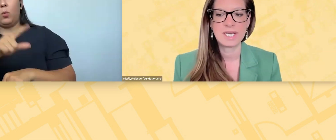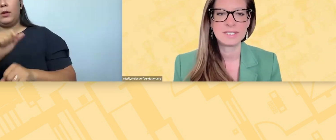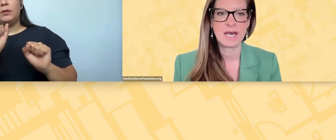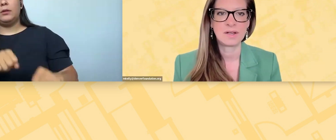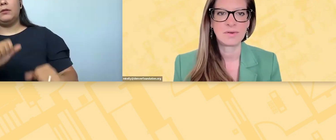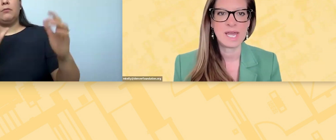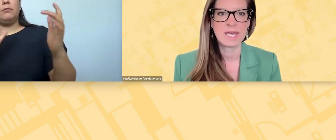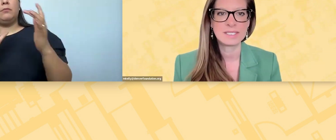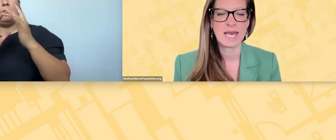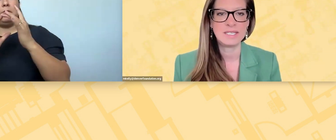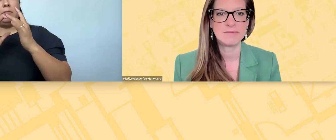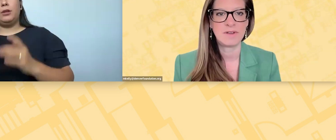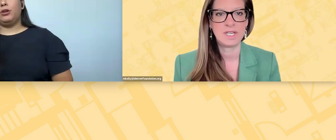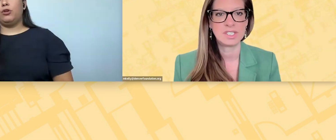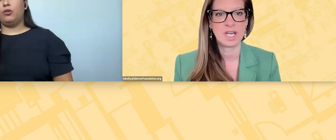our address,